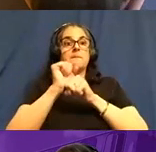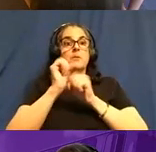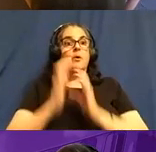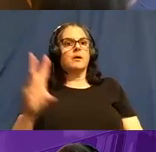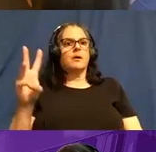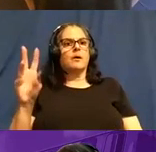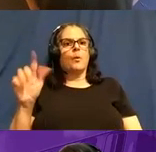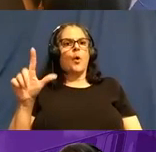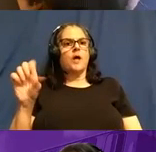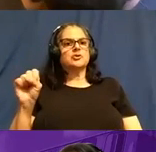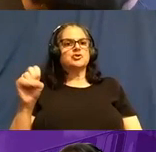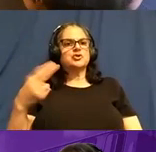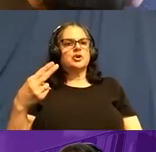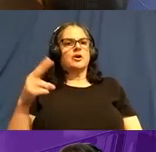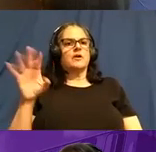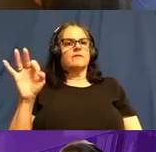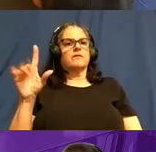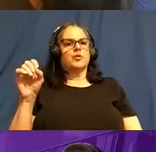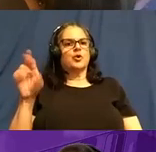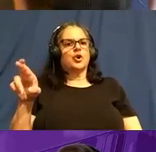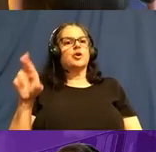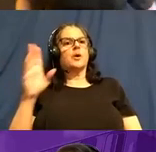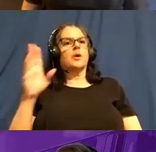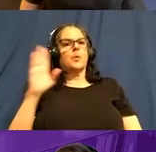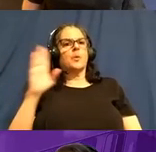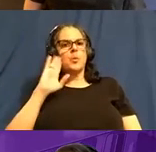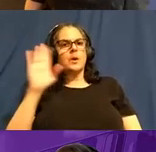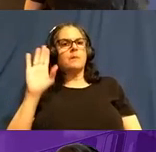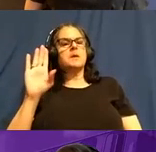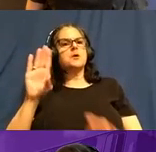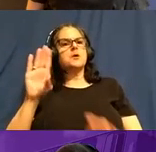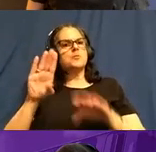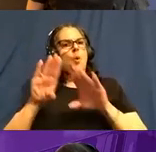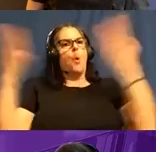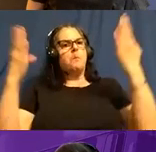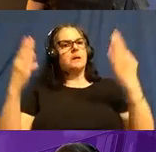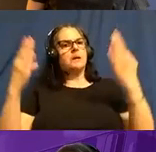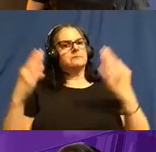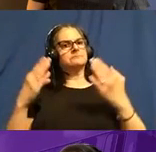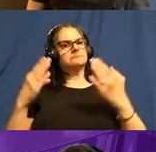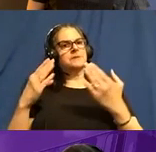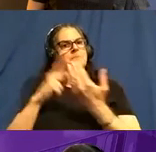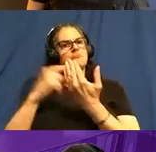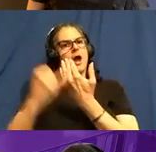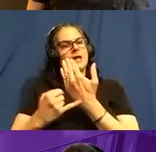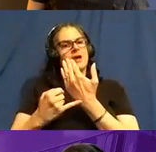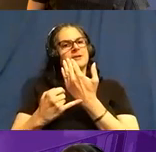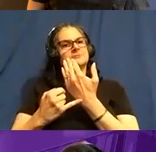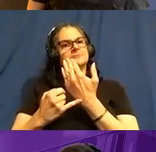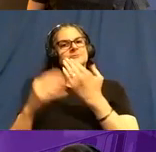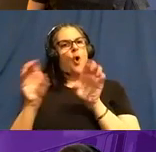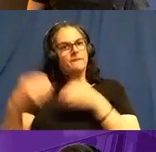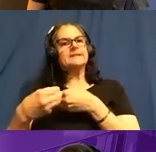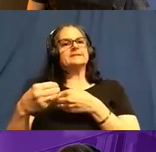a project site office later this year in the old bank building at Broadway and Thorndale. In addition, we'll be opening